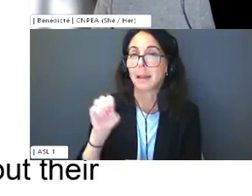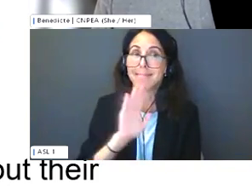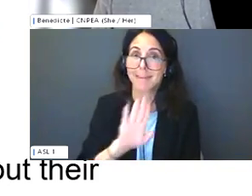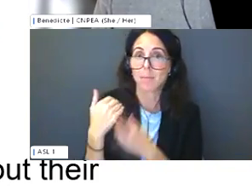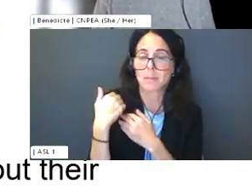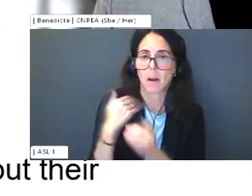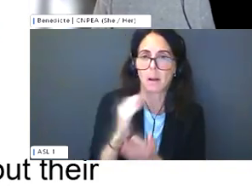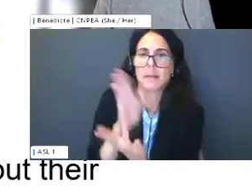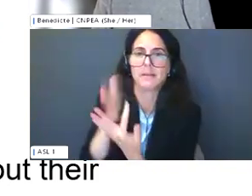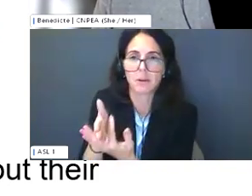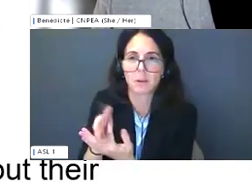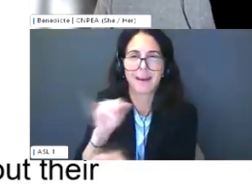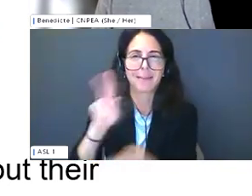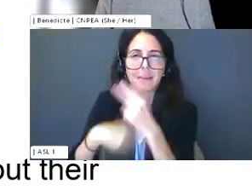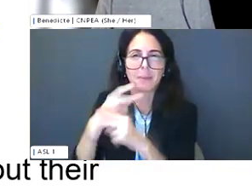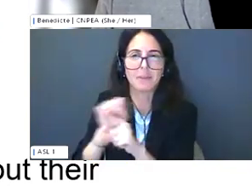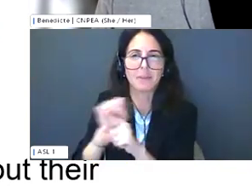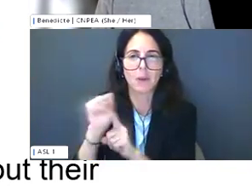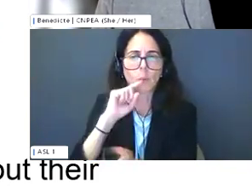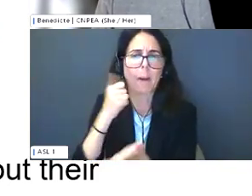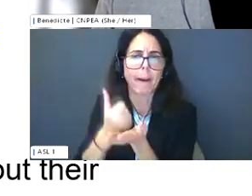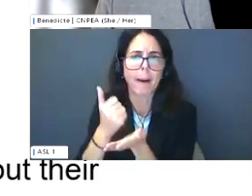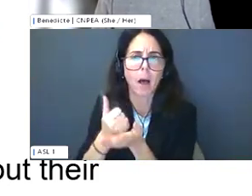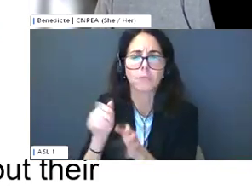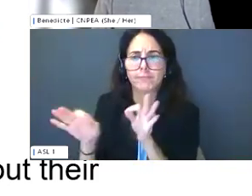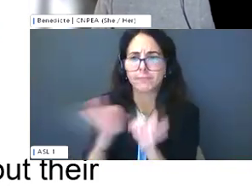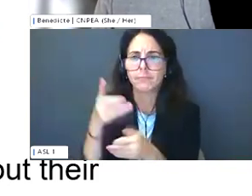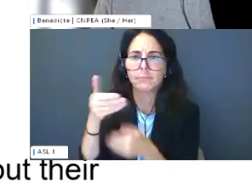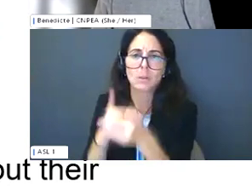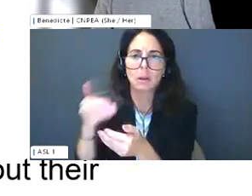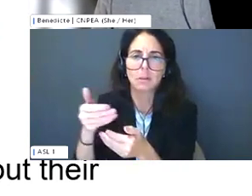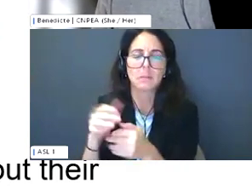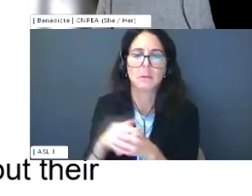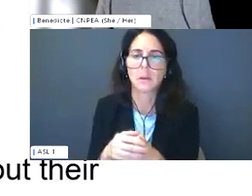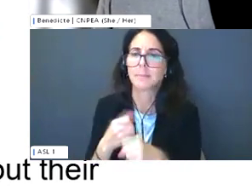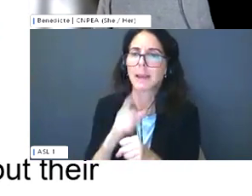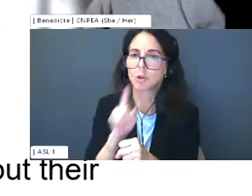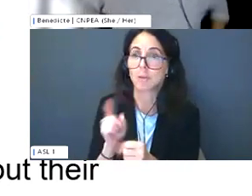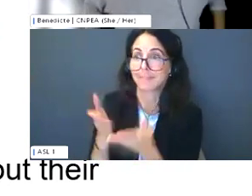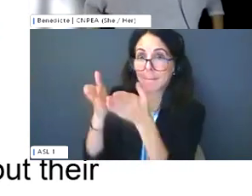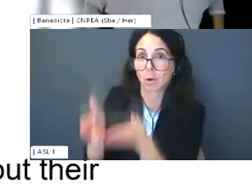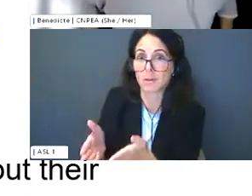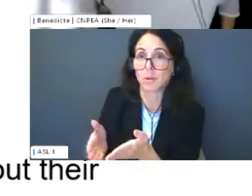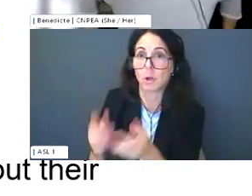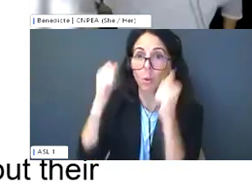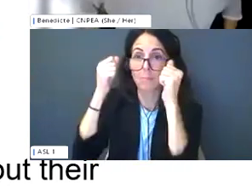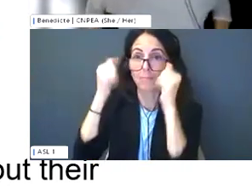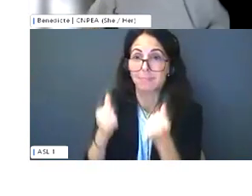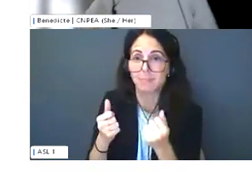terms of situations such as that, and they will try to help navigate through that process to help ensure the safety for that individual as